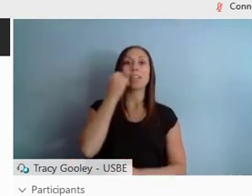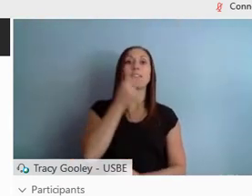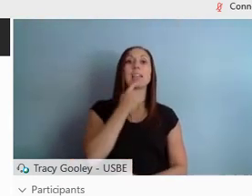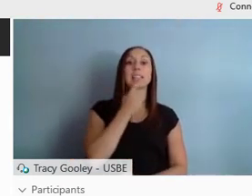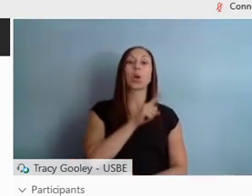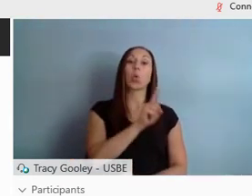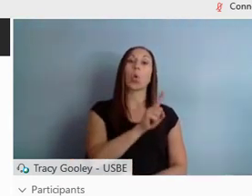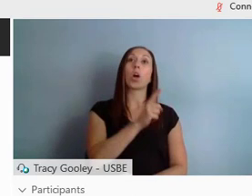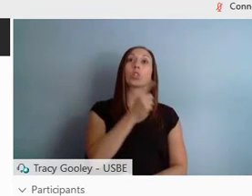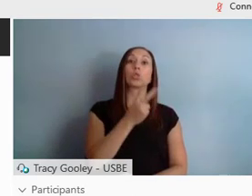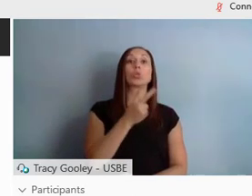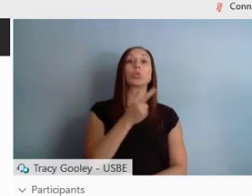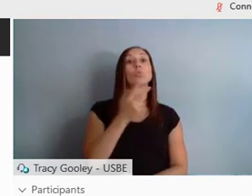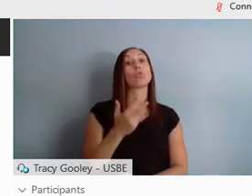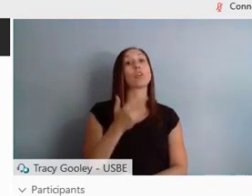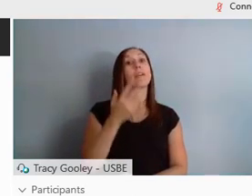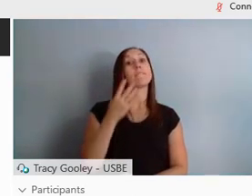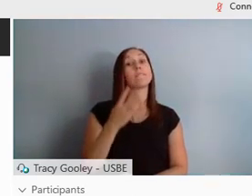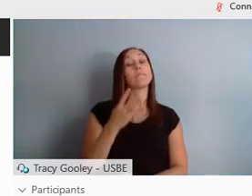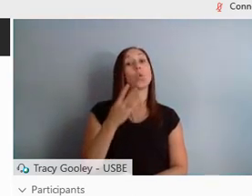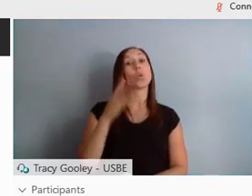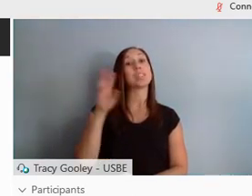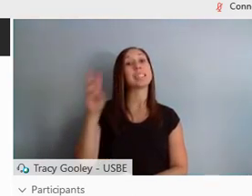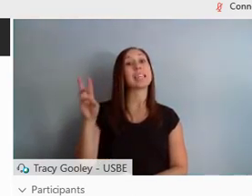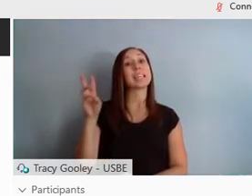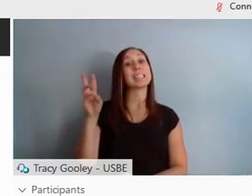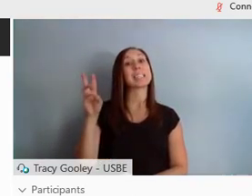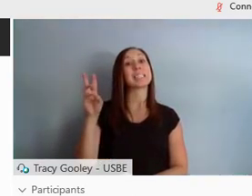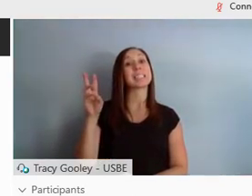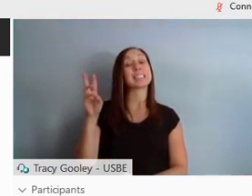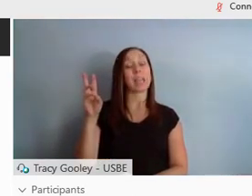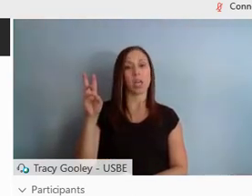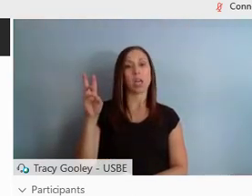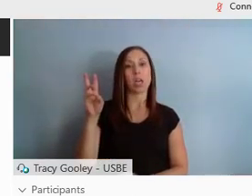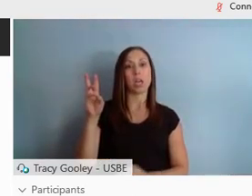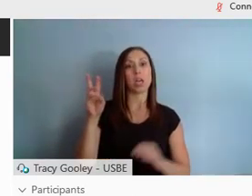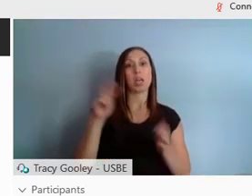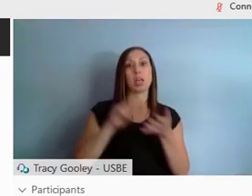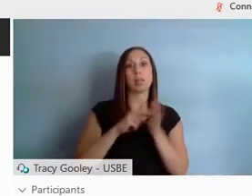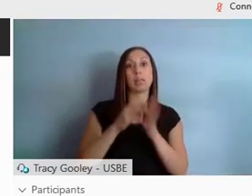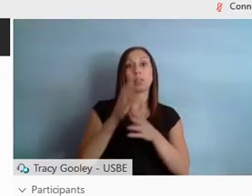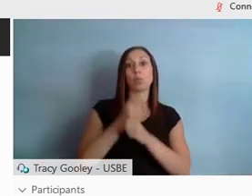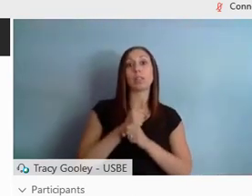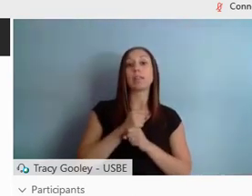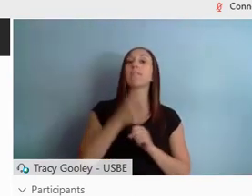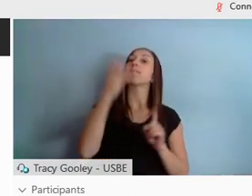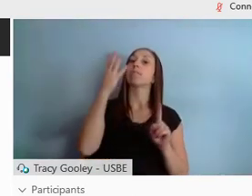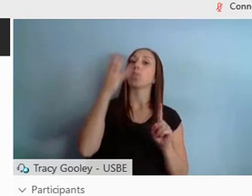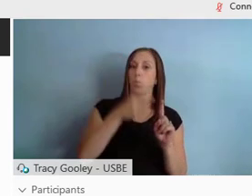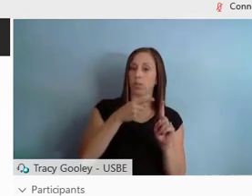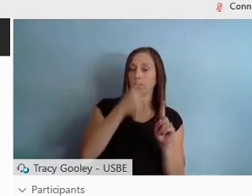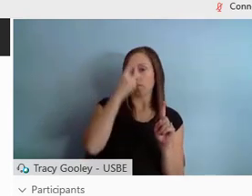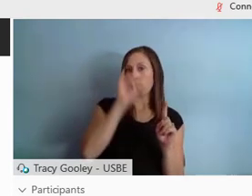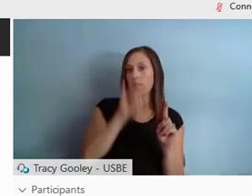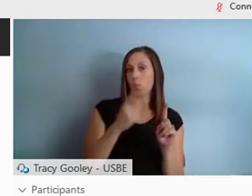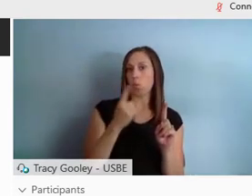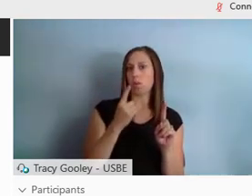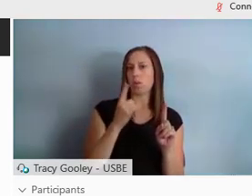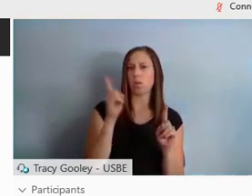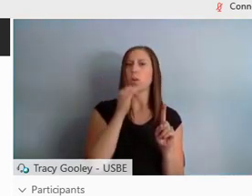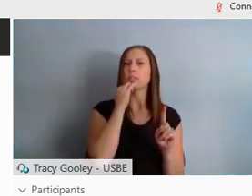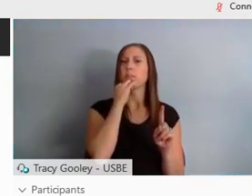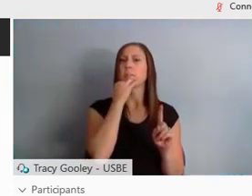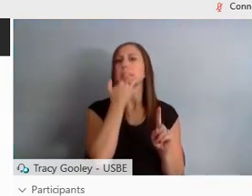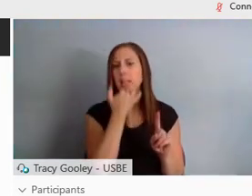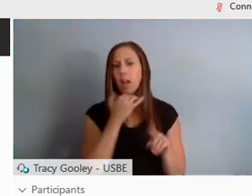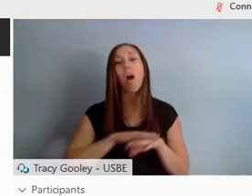start counting and go 1, 2, 3, 4, 6, they would only get 4 points for that item because the mistake